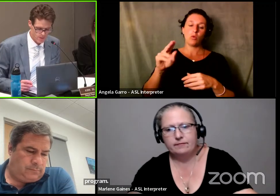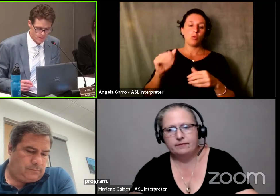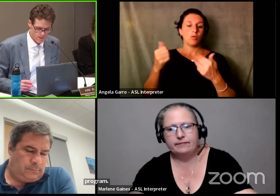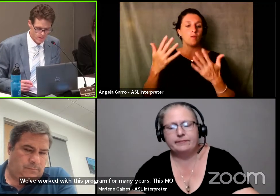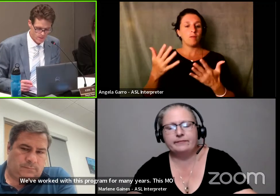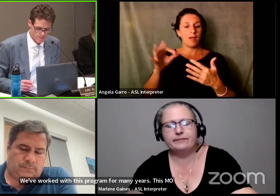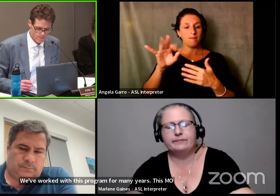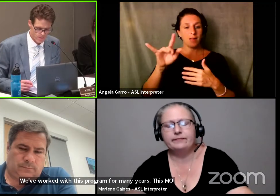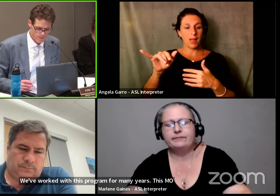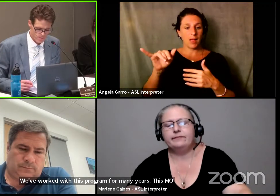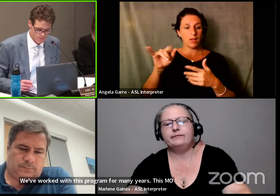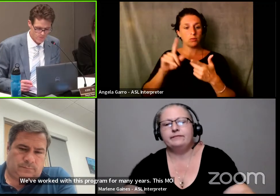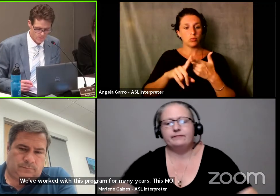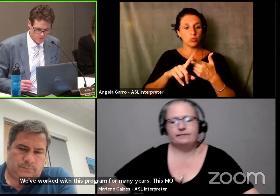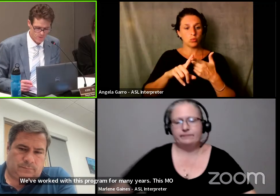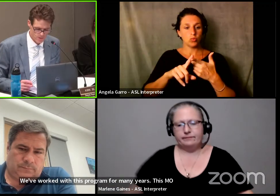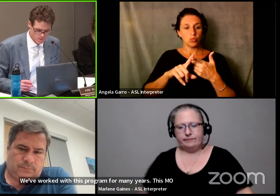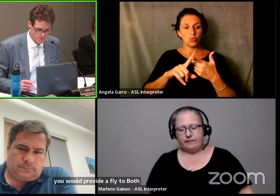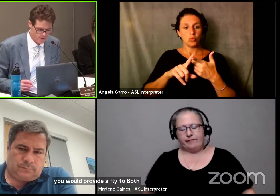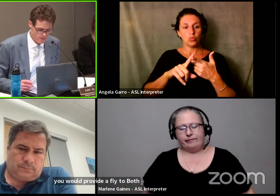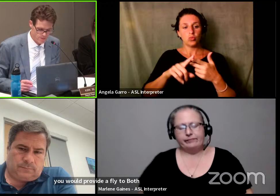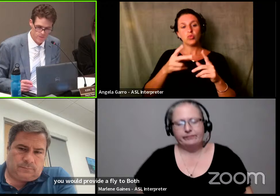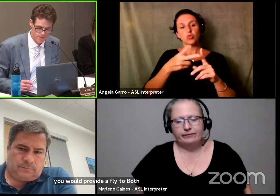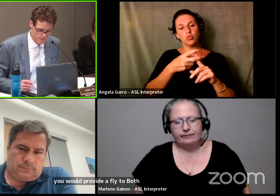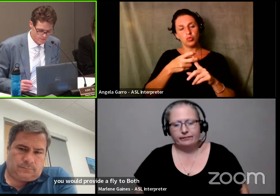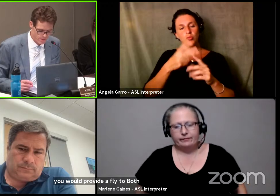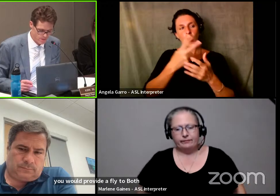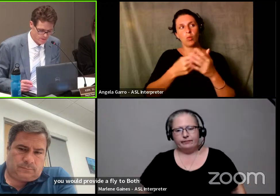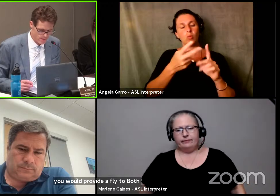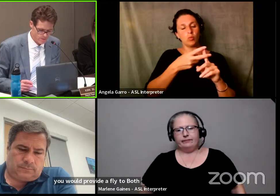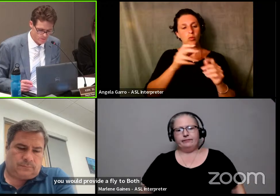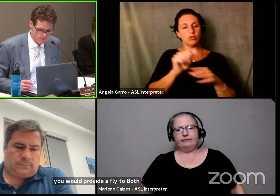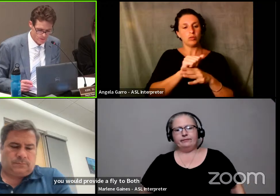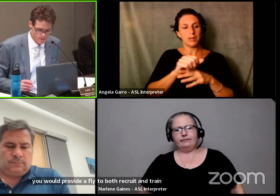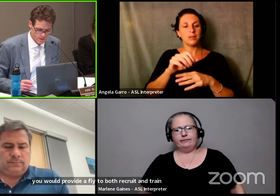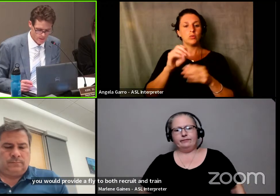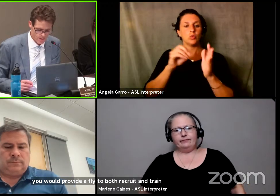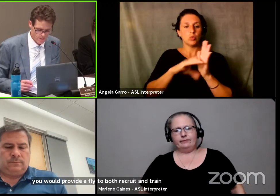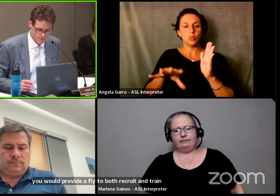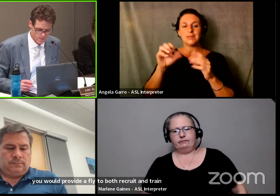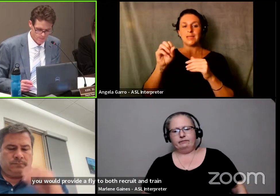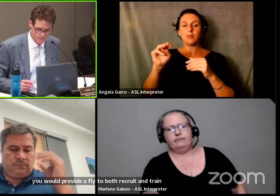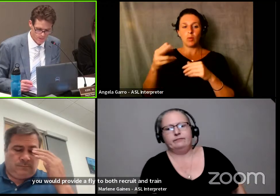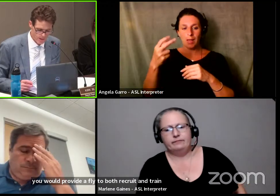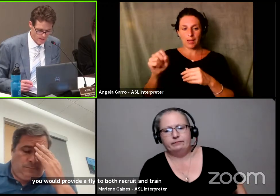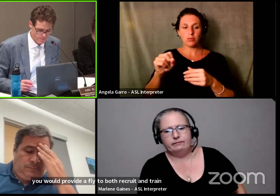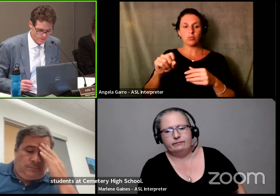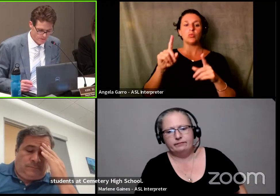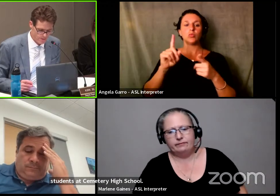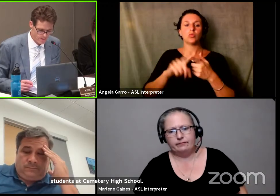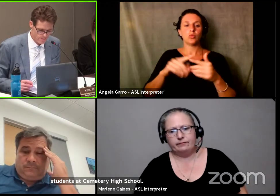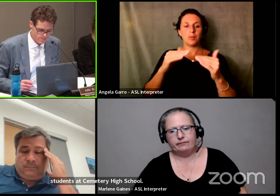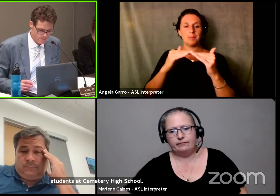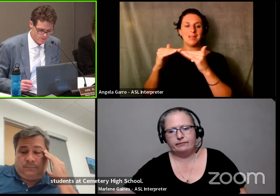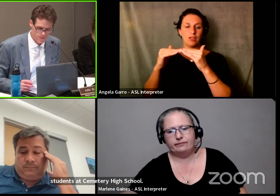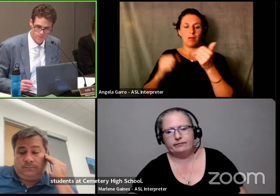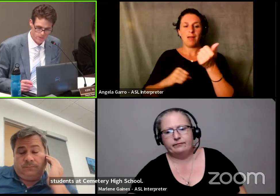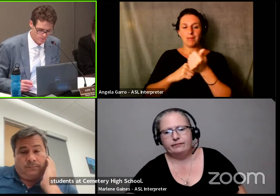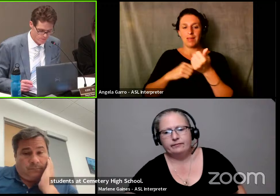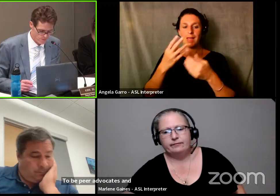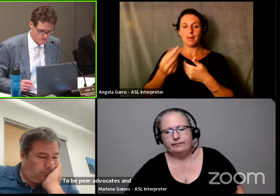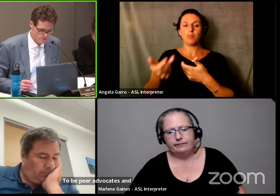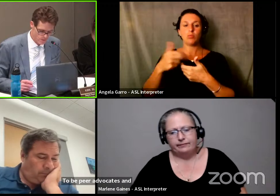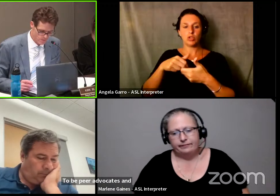to both recruit and train students at San Mateo High School to be peer advocates and participate